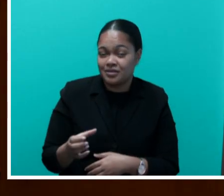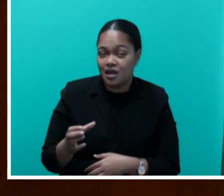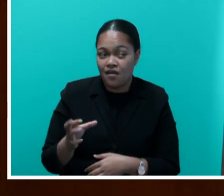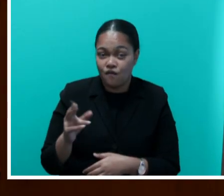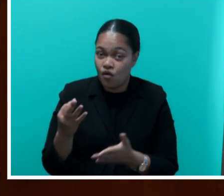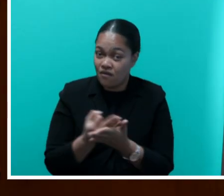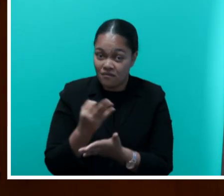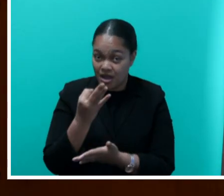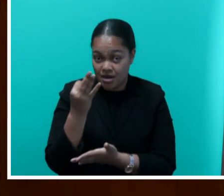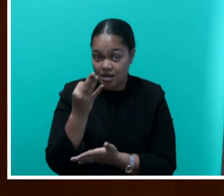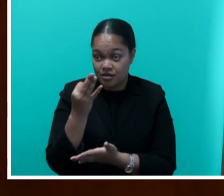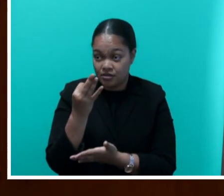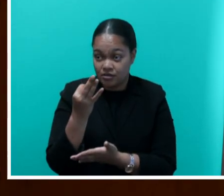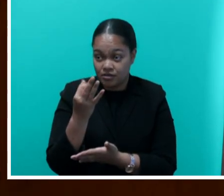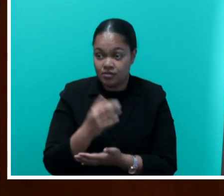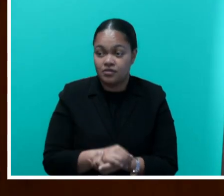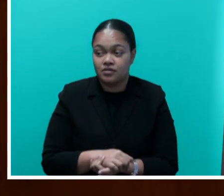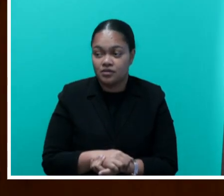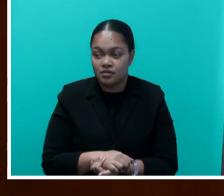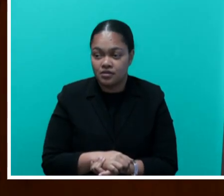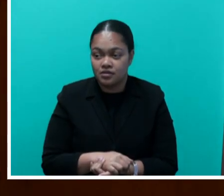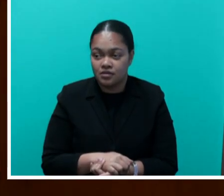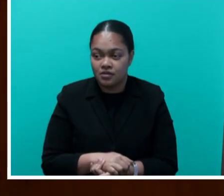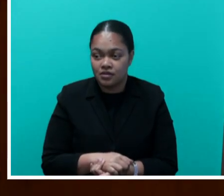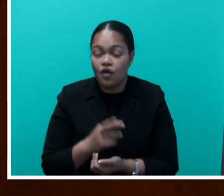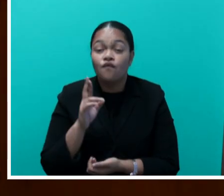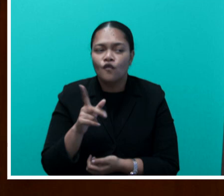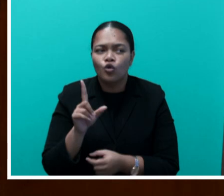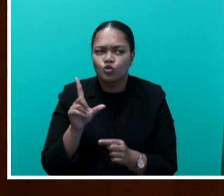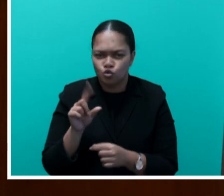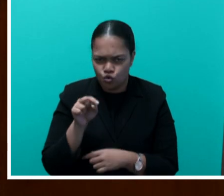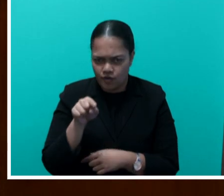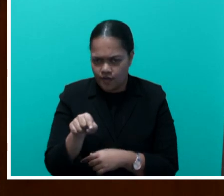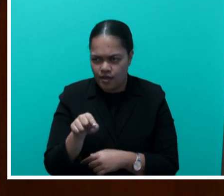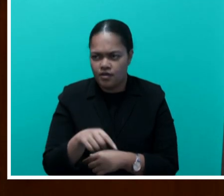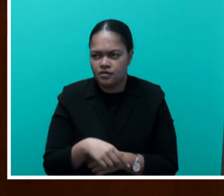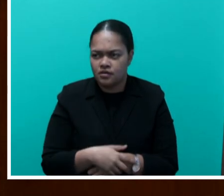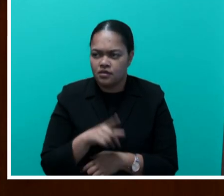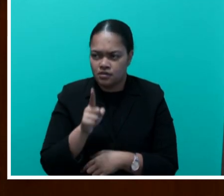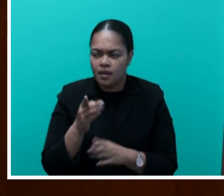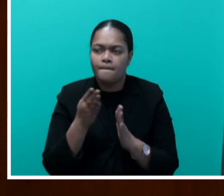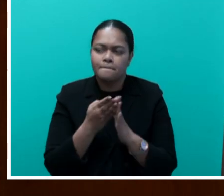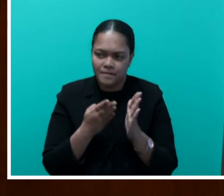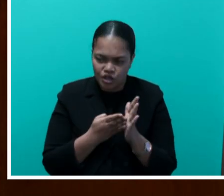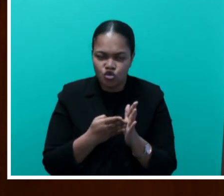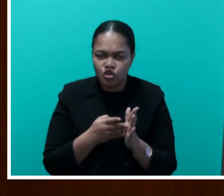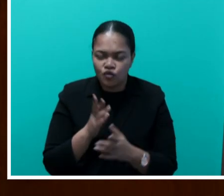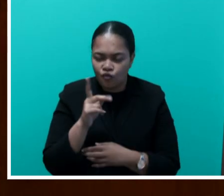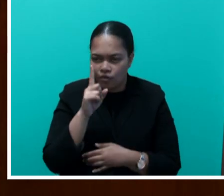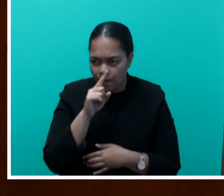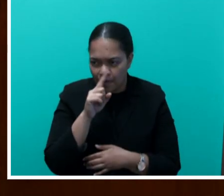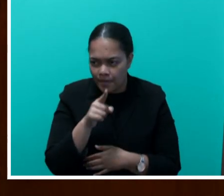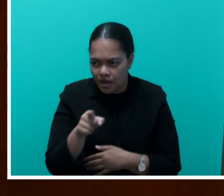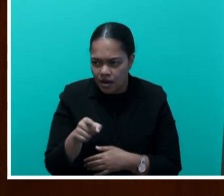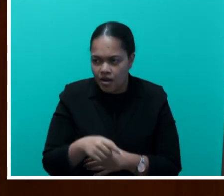Finance for doing that. It is a budget for the people. I also thank the